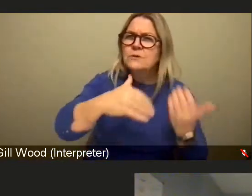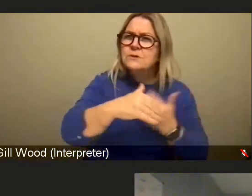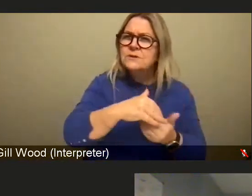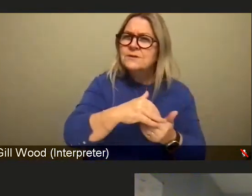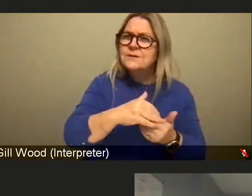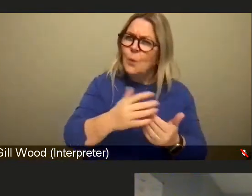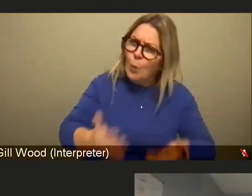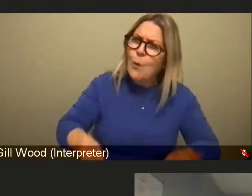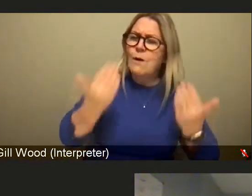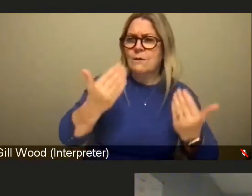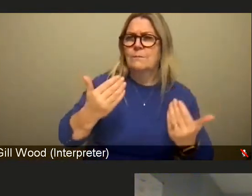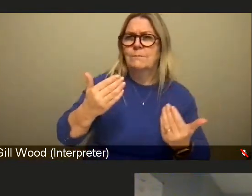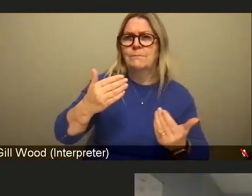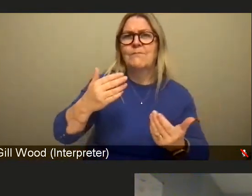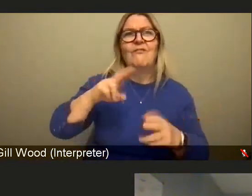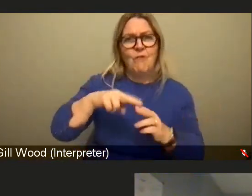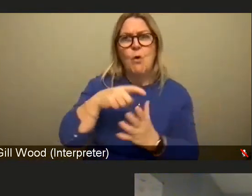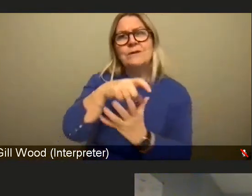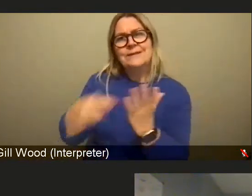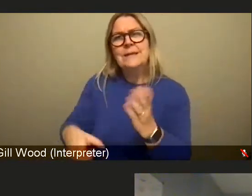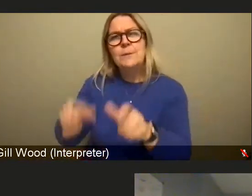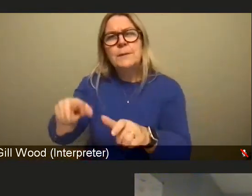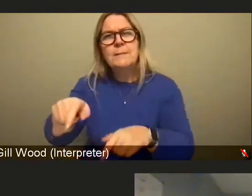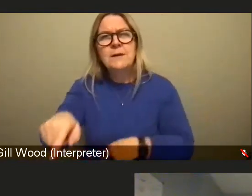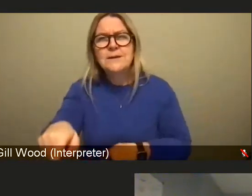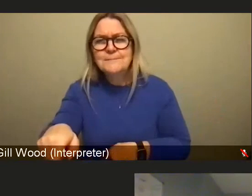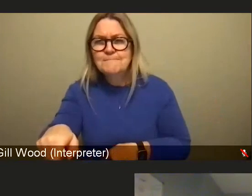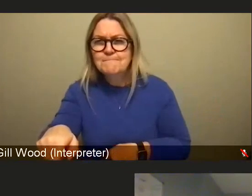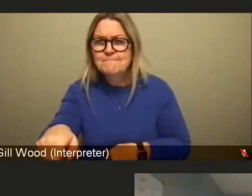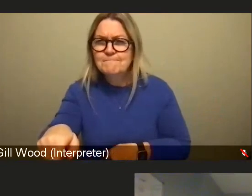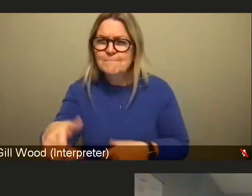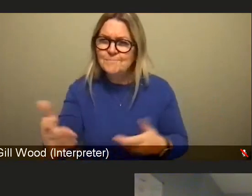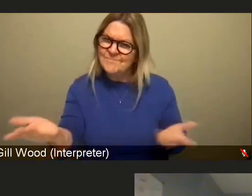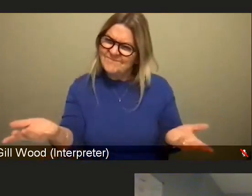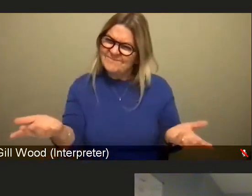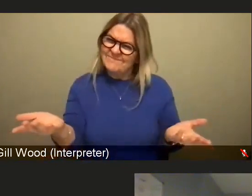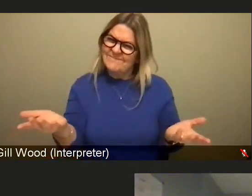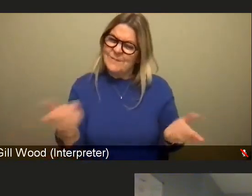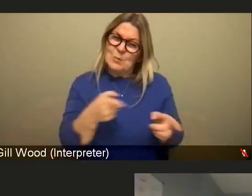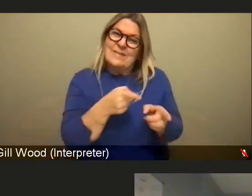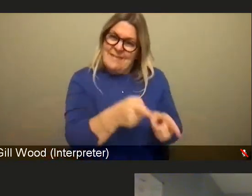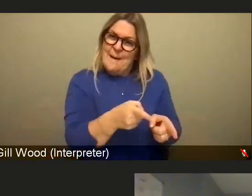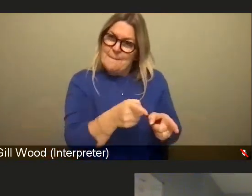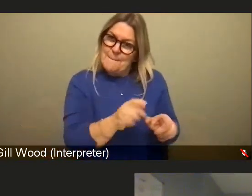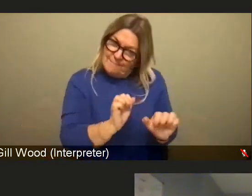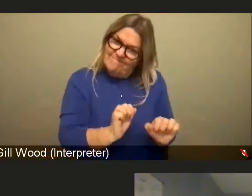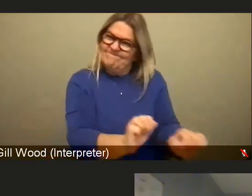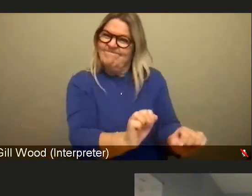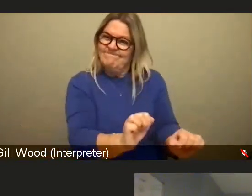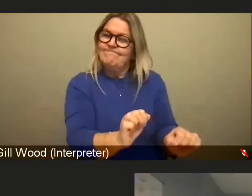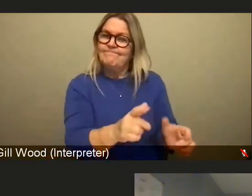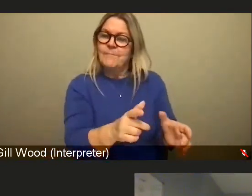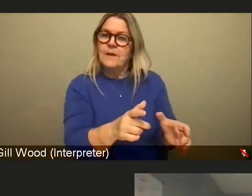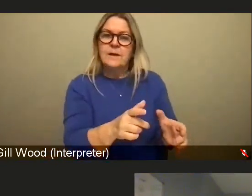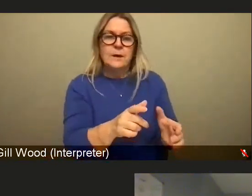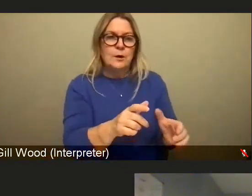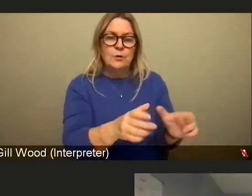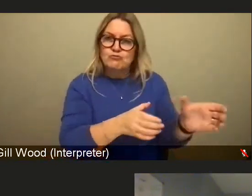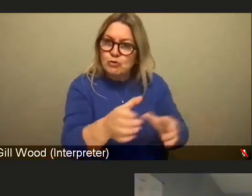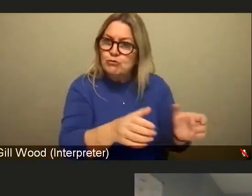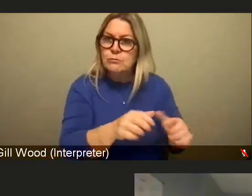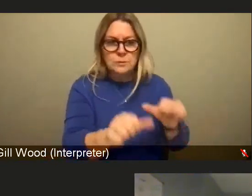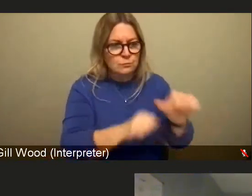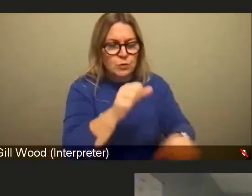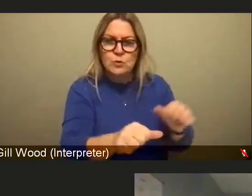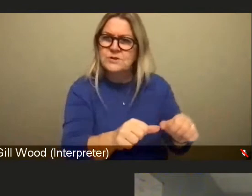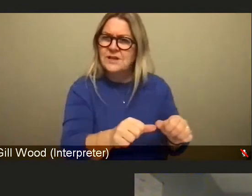to sell themselves, if they even get to that point. So it's all about making the recruitment process more inclusive, more accessible. And